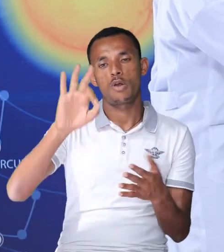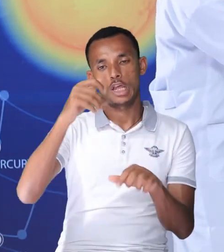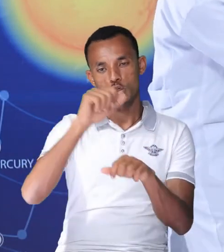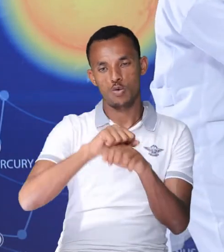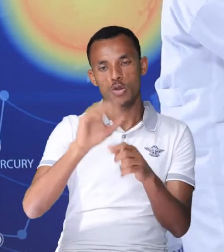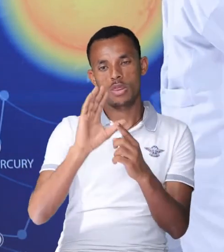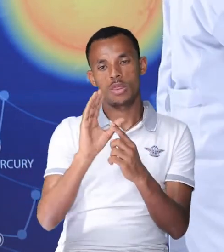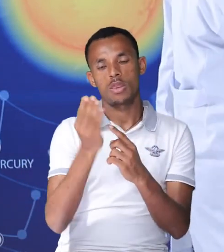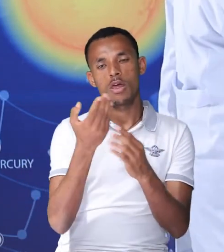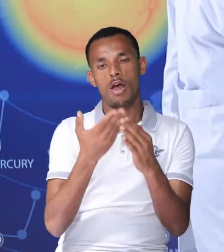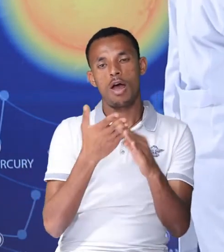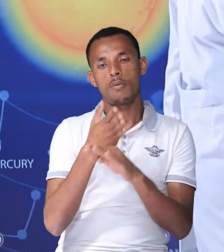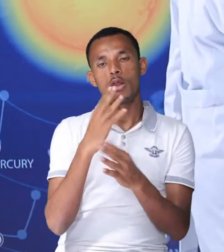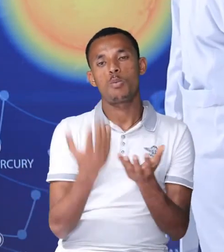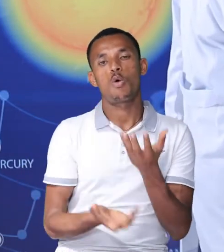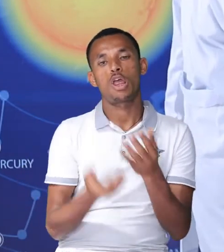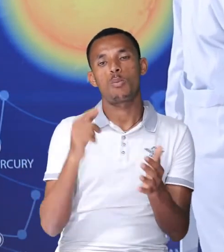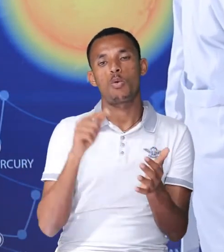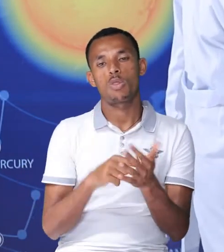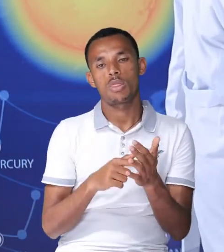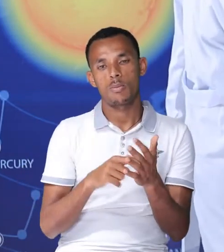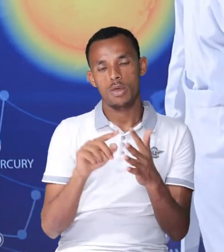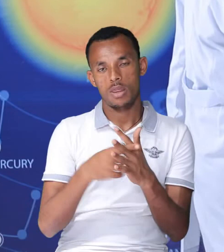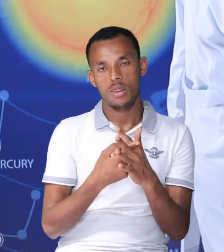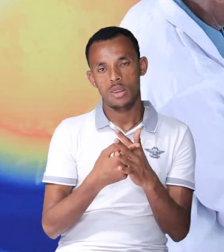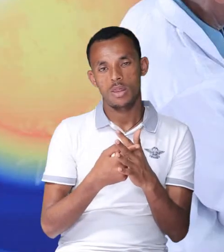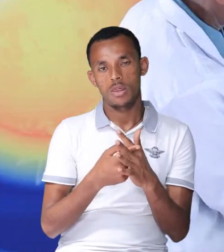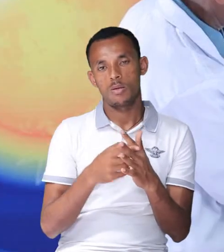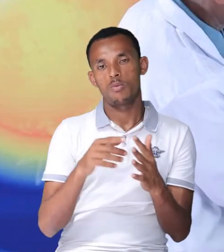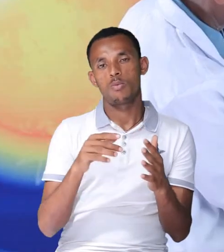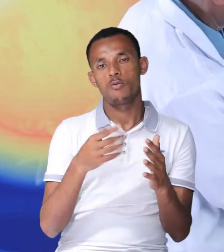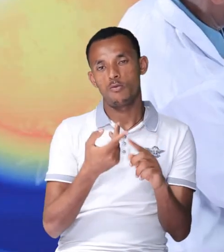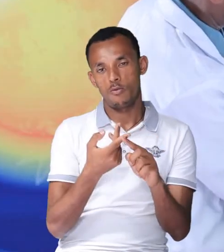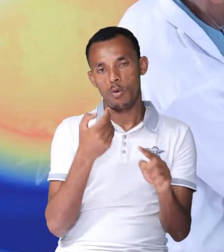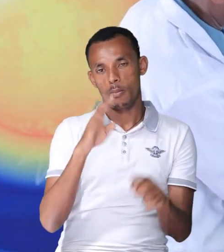state. After boiling point begins here from B.